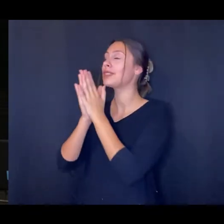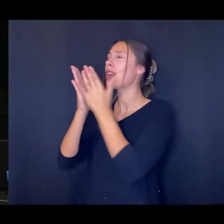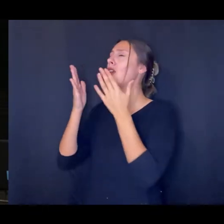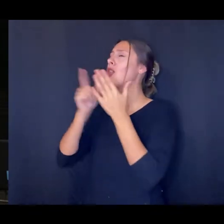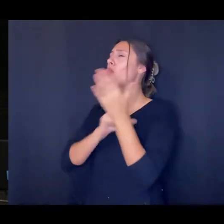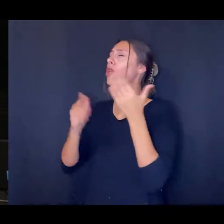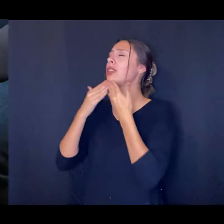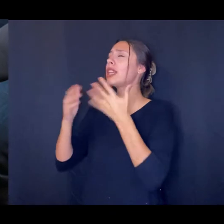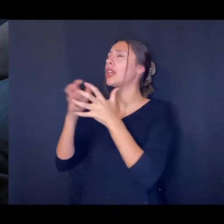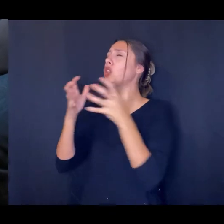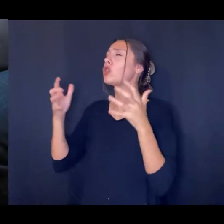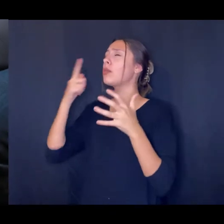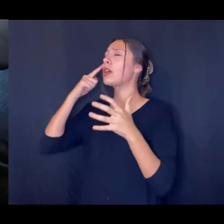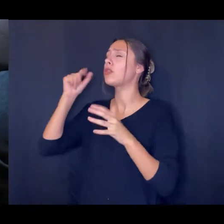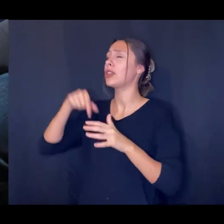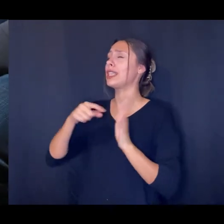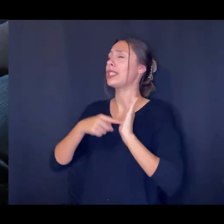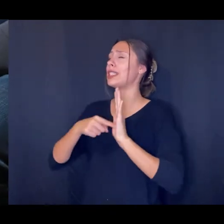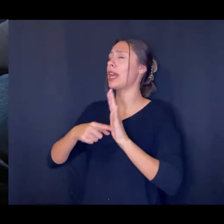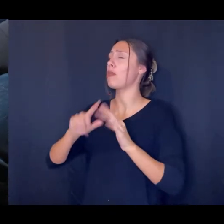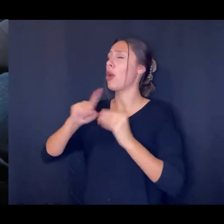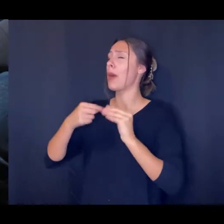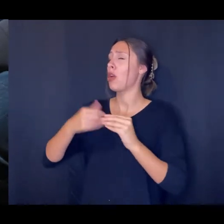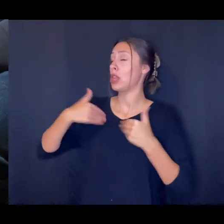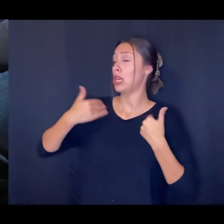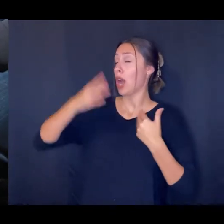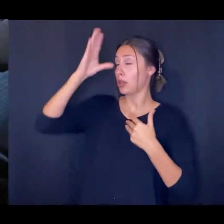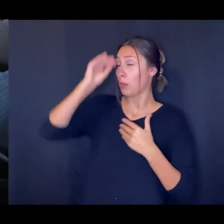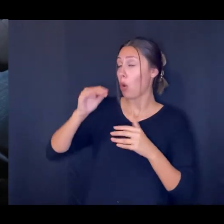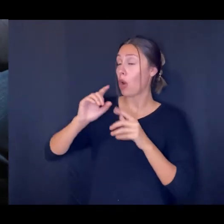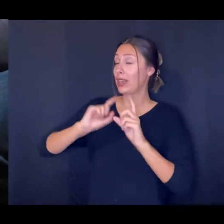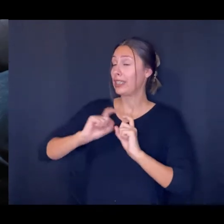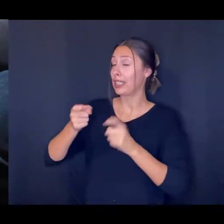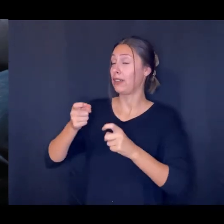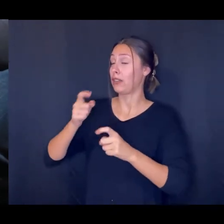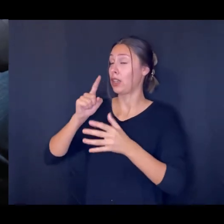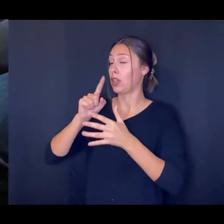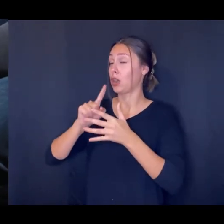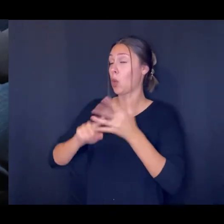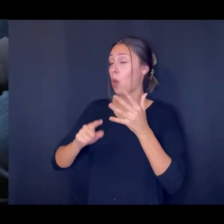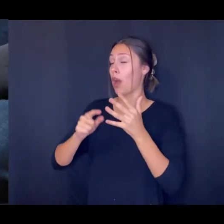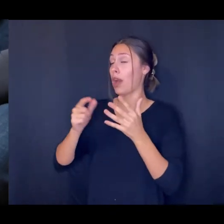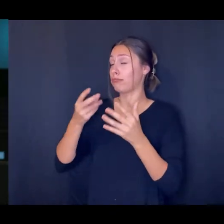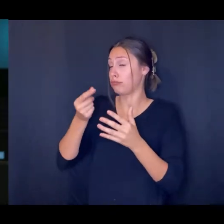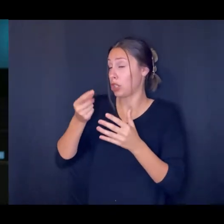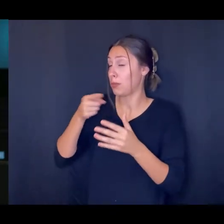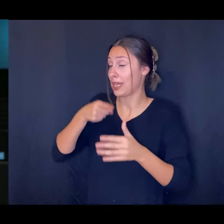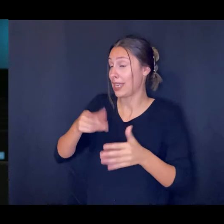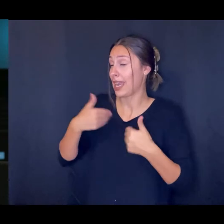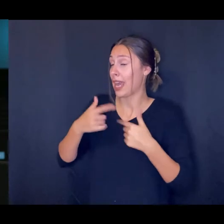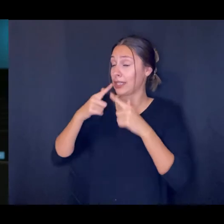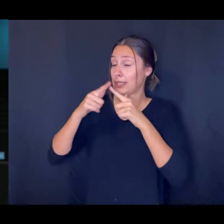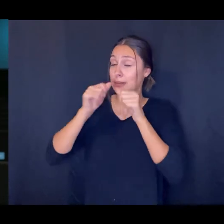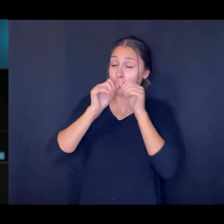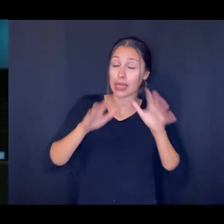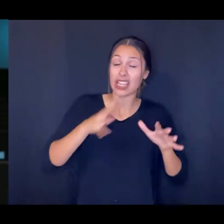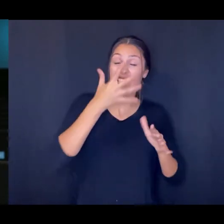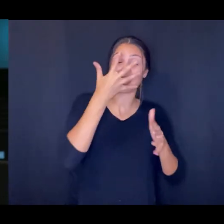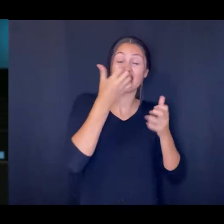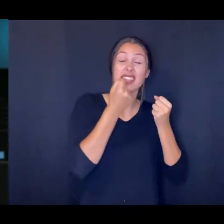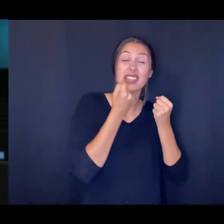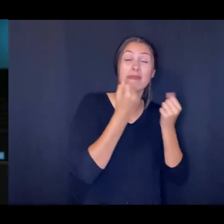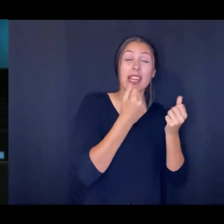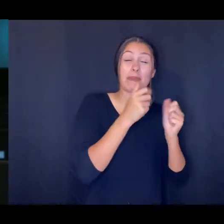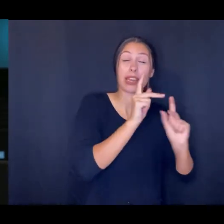of this little boy giving what little he had to bless thousands of people. I pray that as we prepare for this